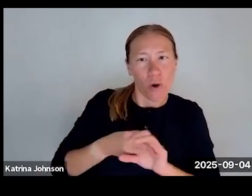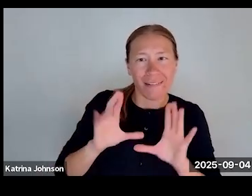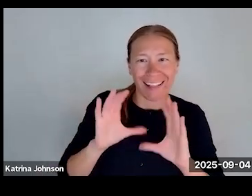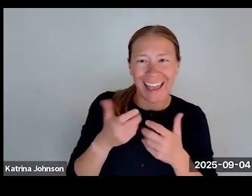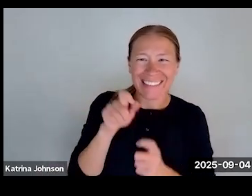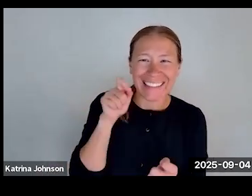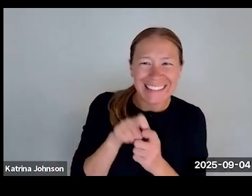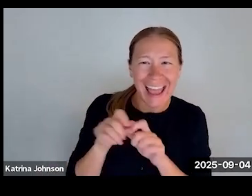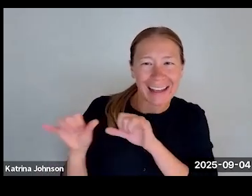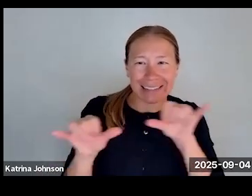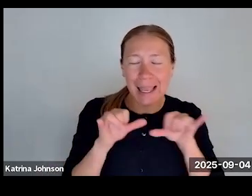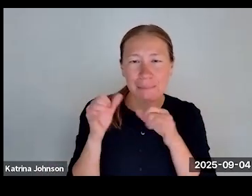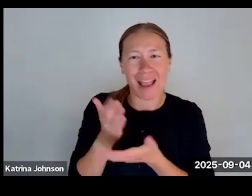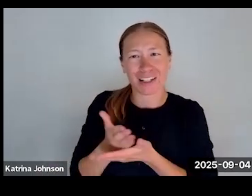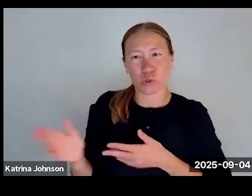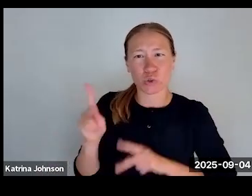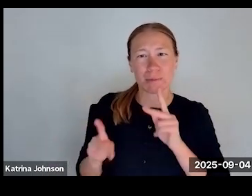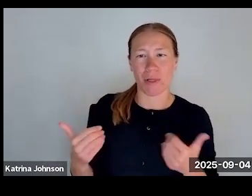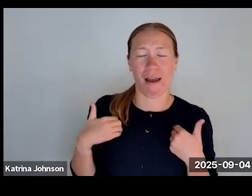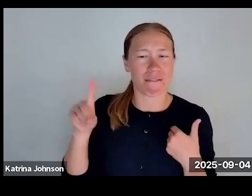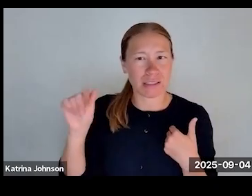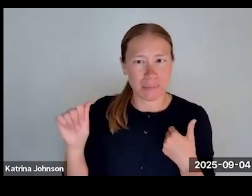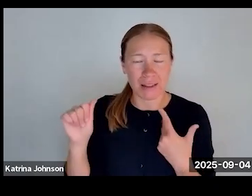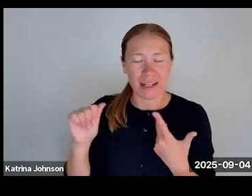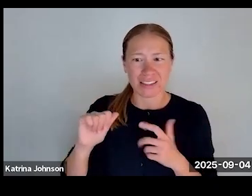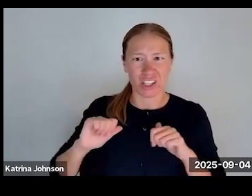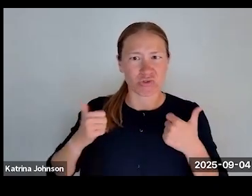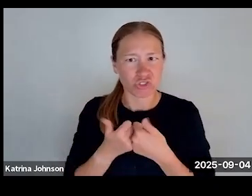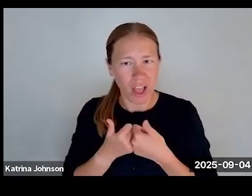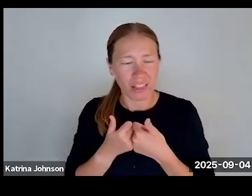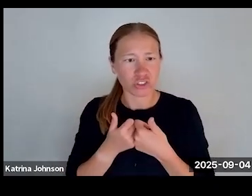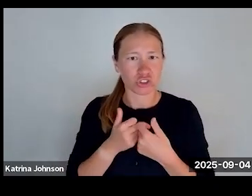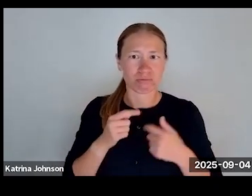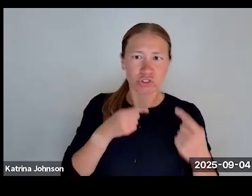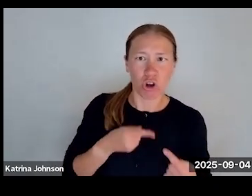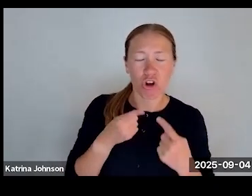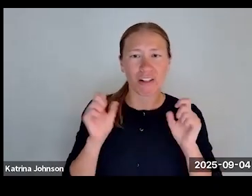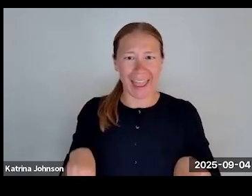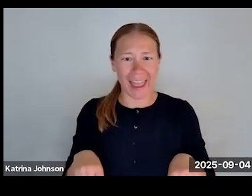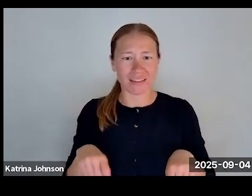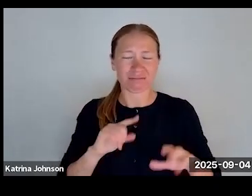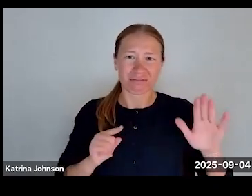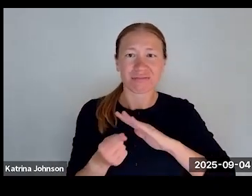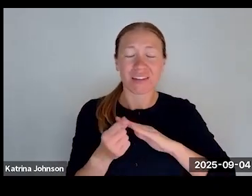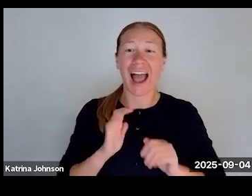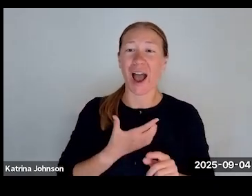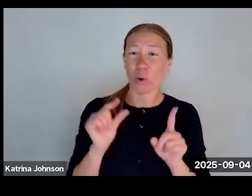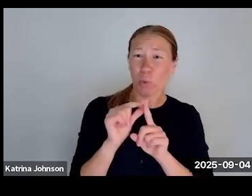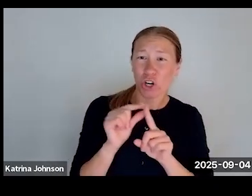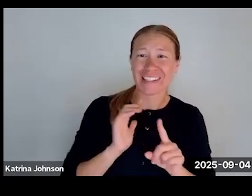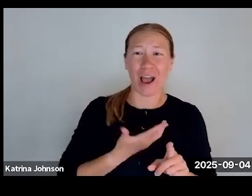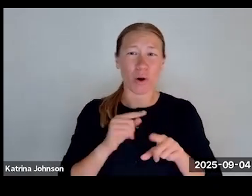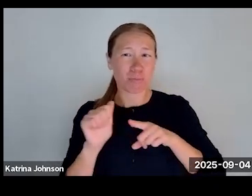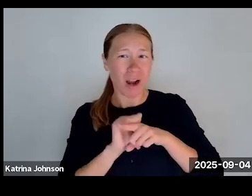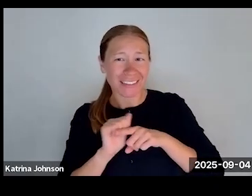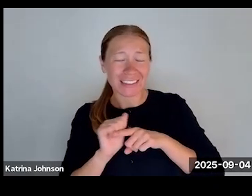whose disabilities might make that difficult. The key takeaway is this: our words and practices matter. Small changes